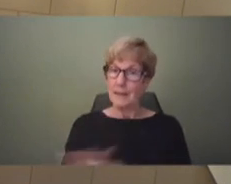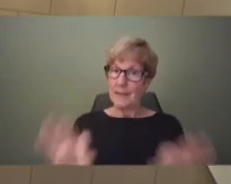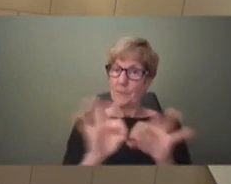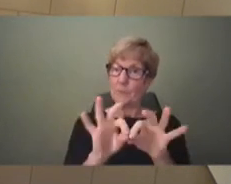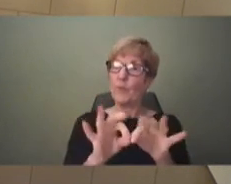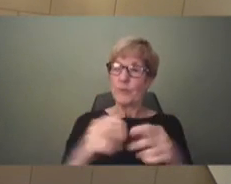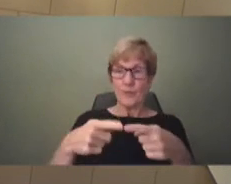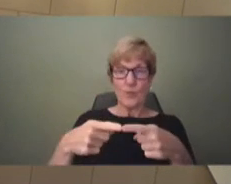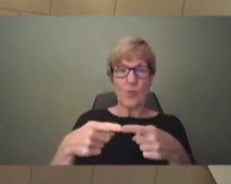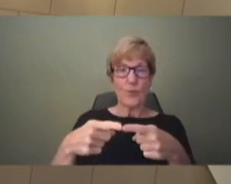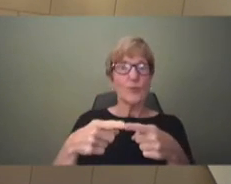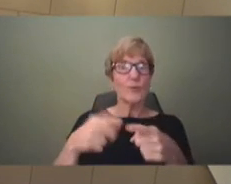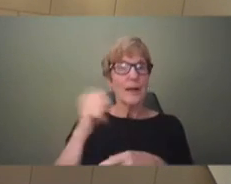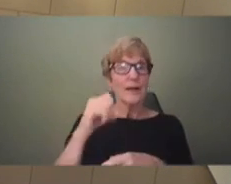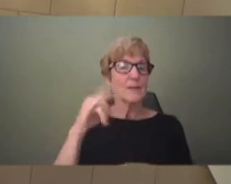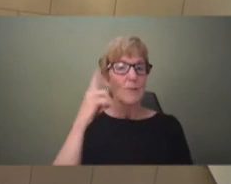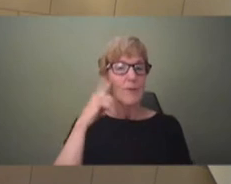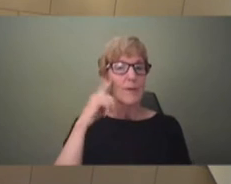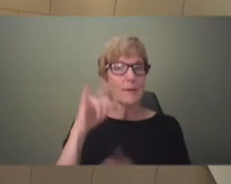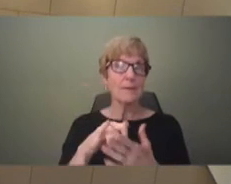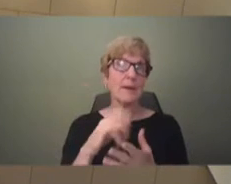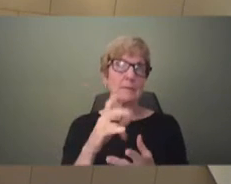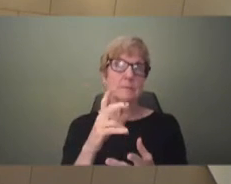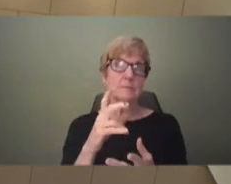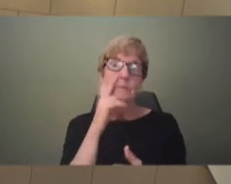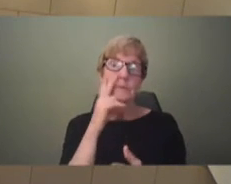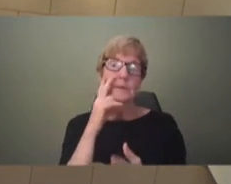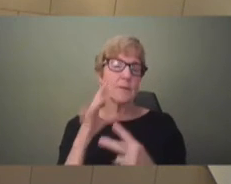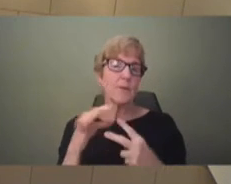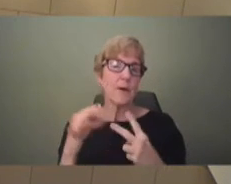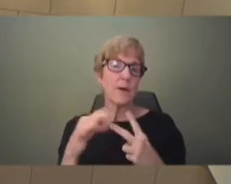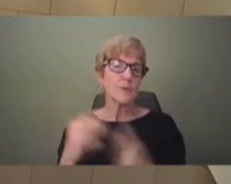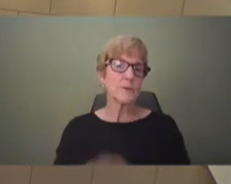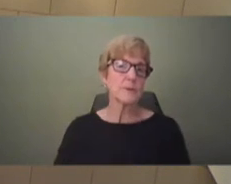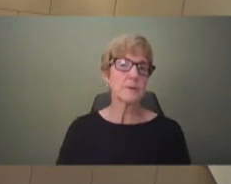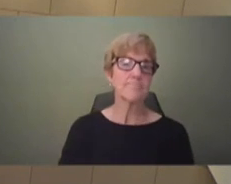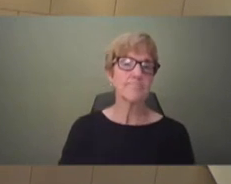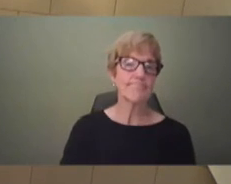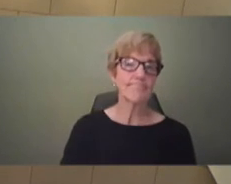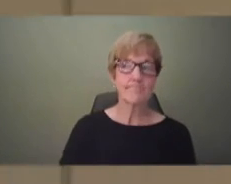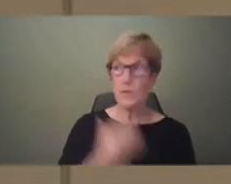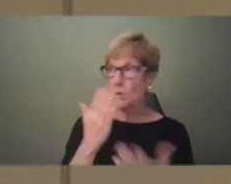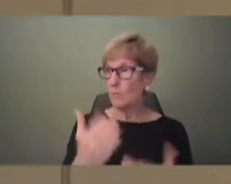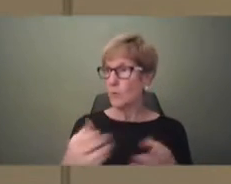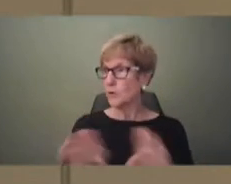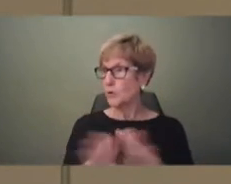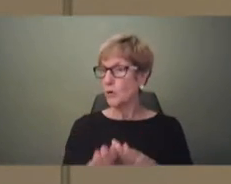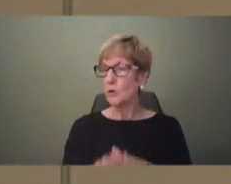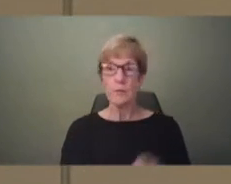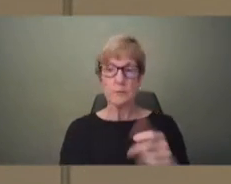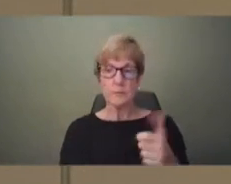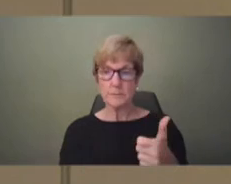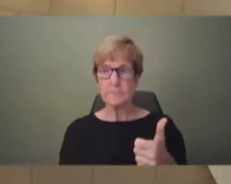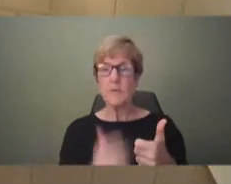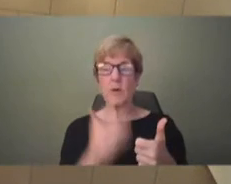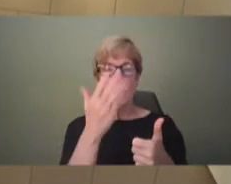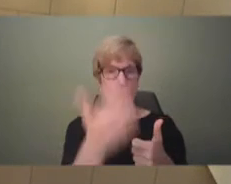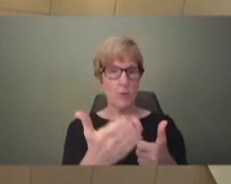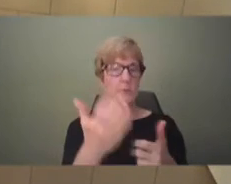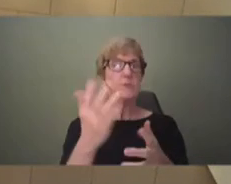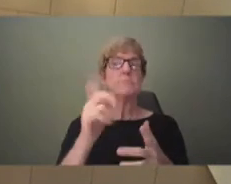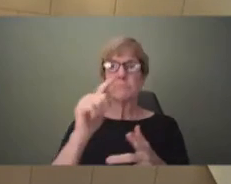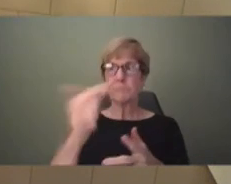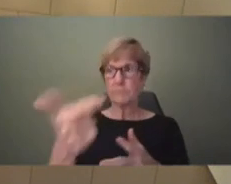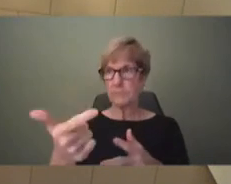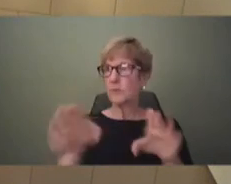so yeah we'll certainly take a look and see if there's options thank you motion to close second this motion must been made to probably second to close public